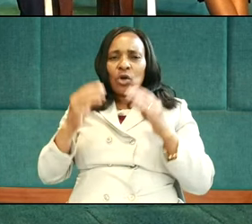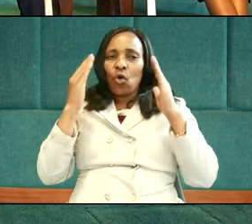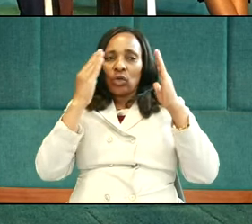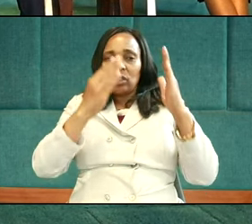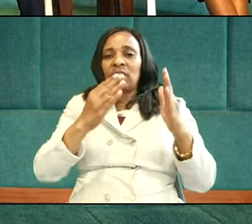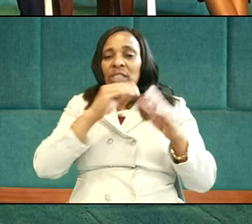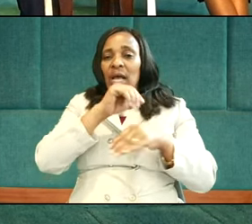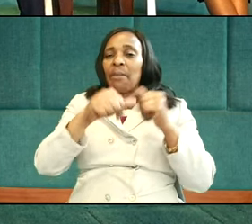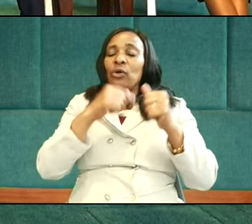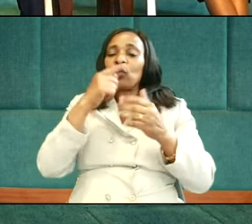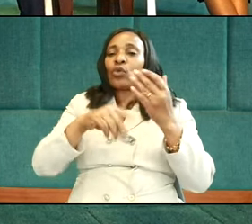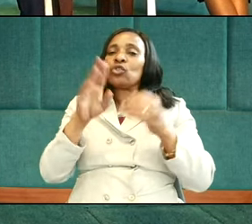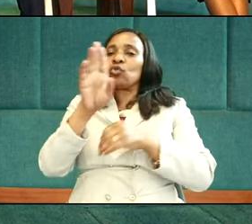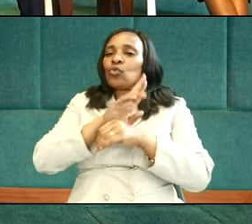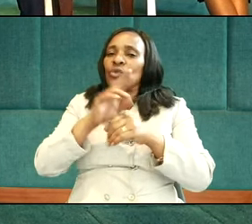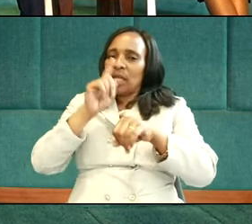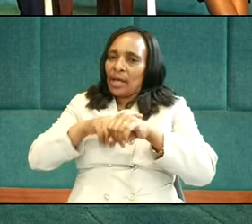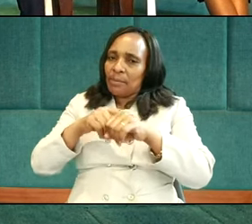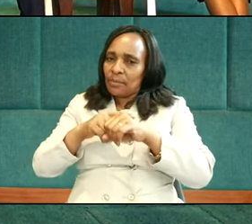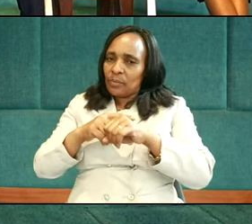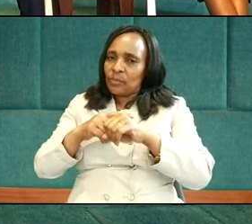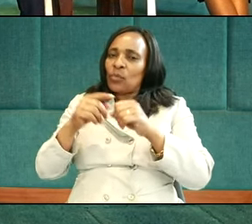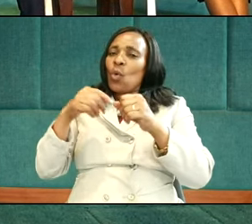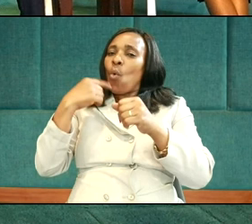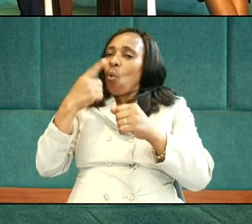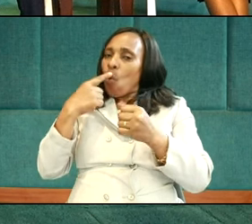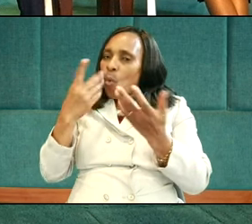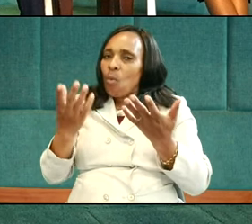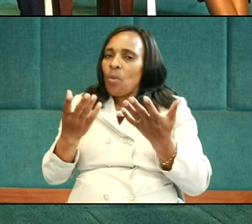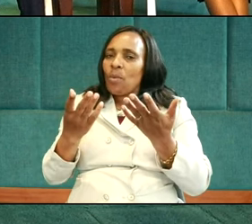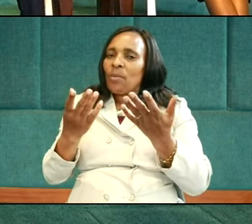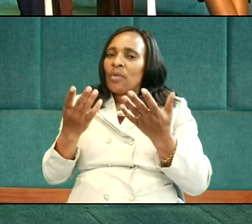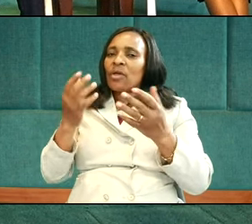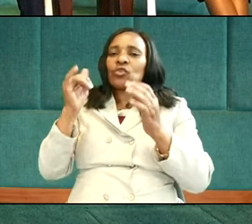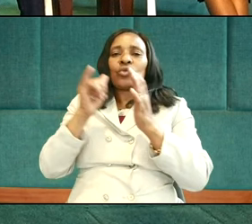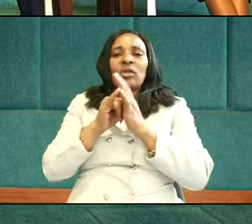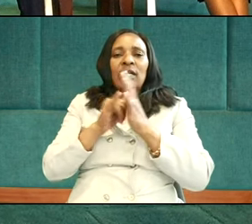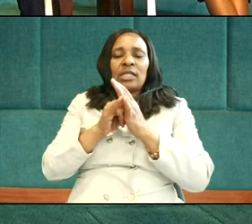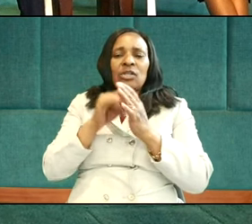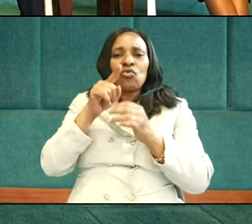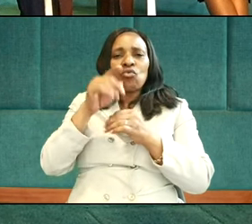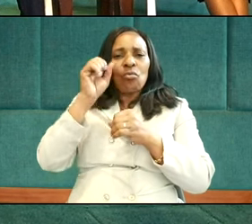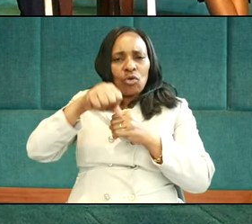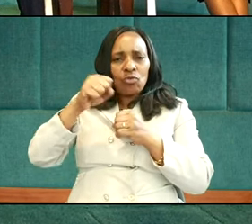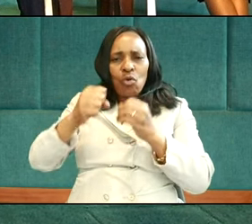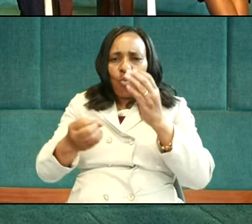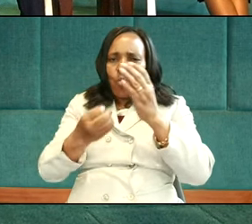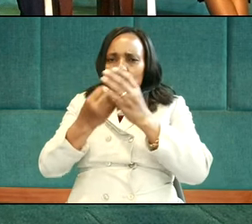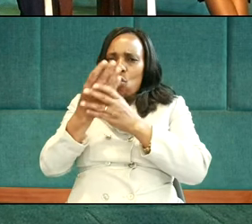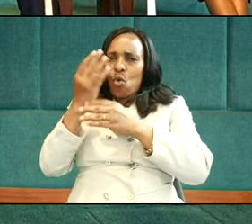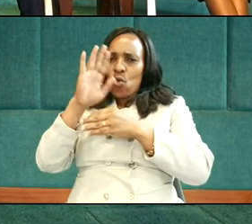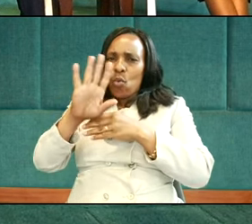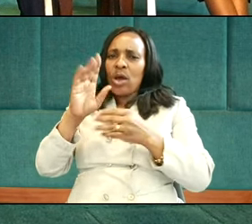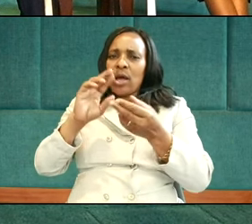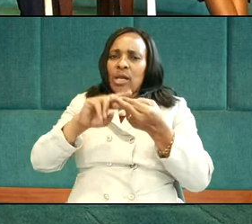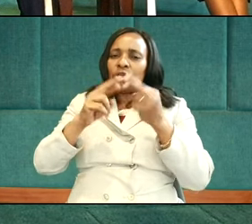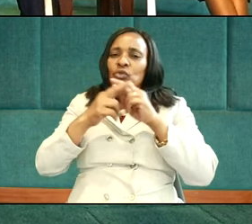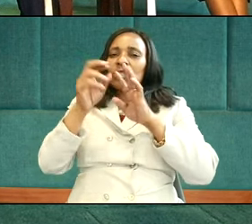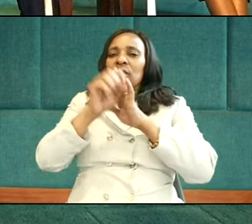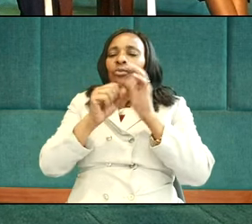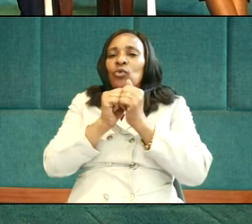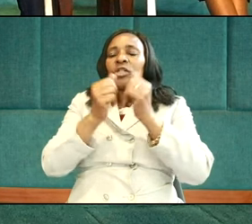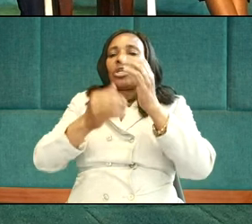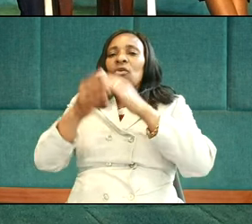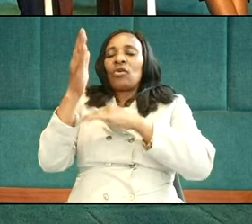about what you spend time doing and who you are with, so that you can fully grow your relationship with God and